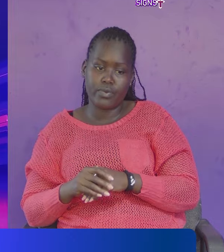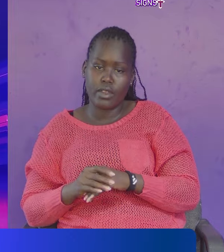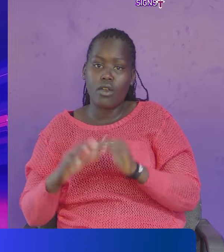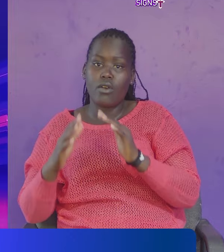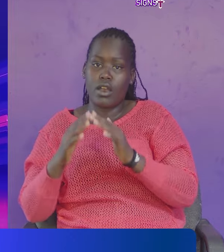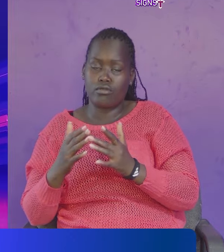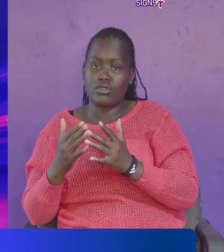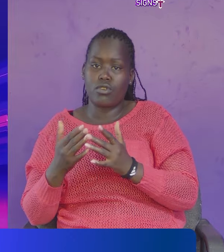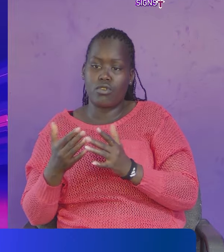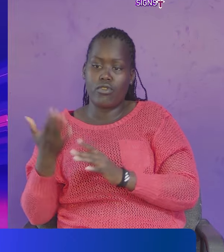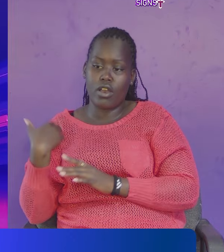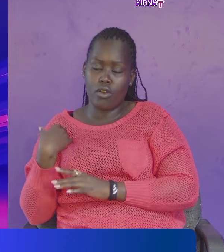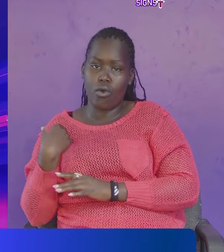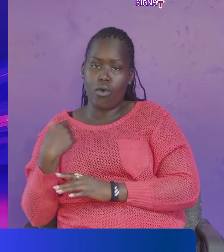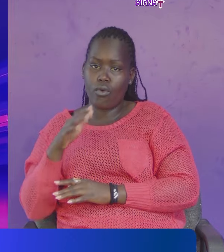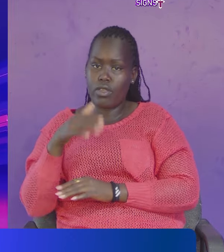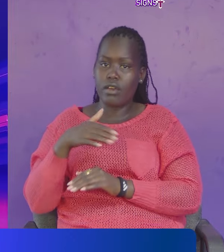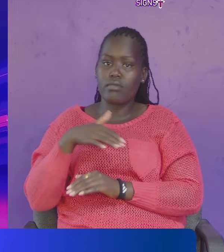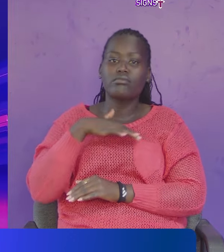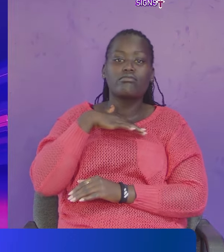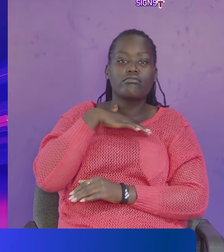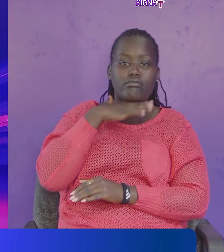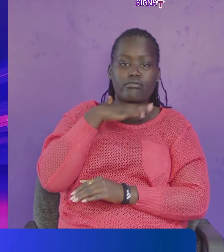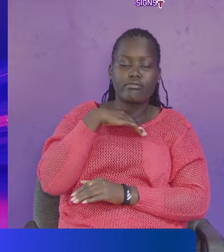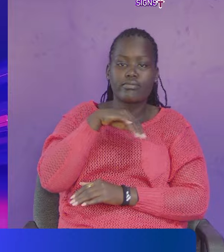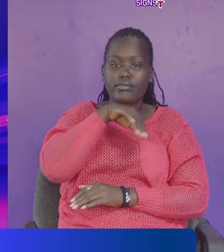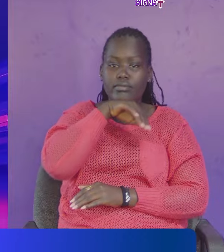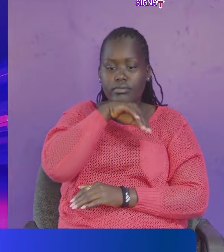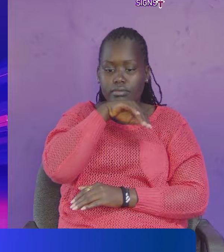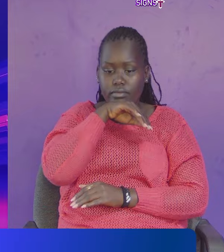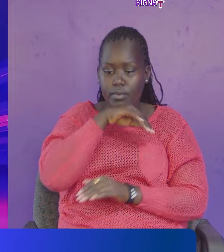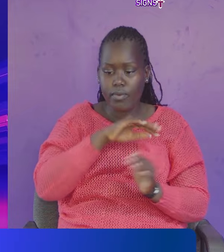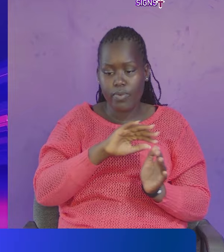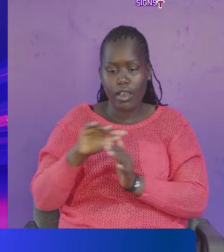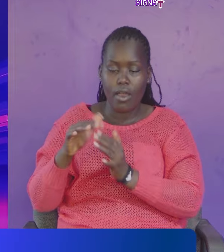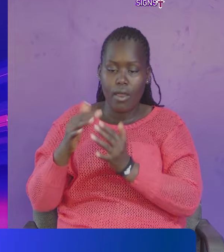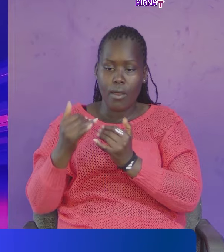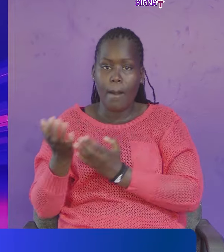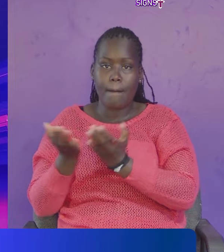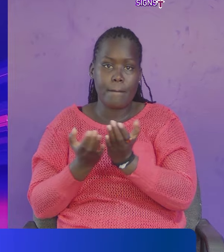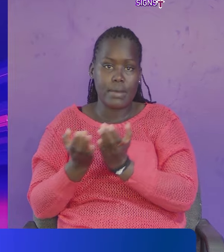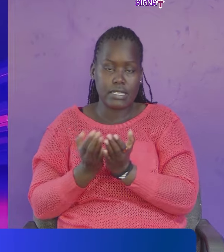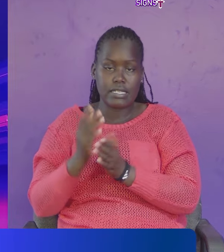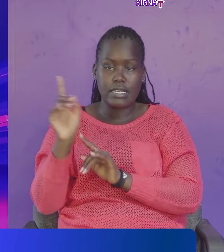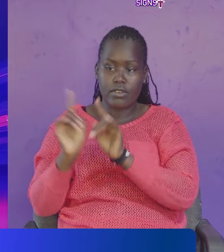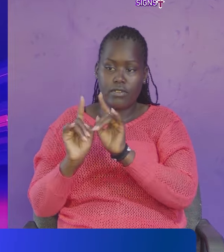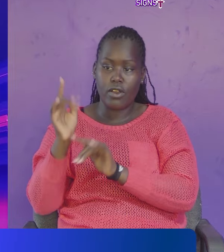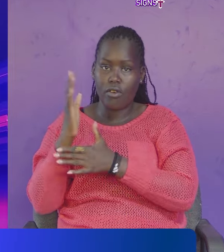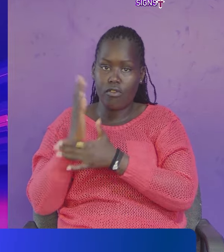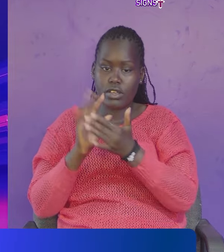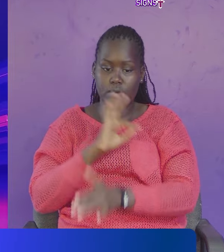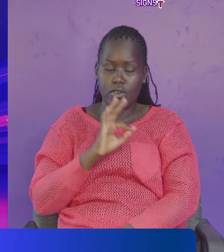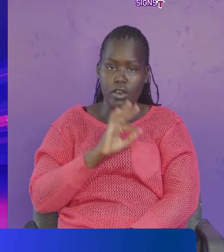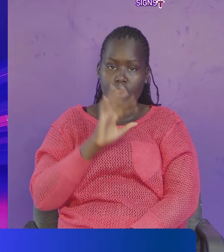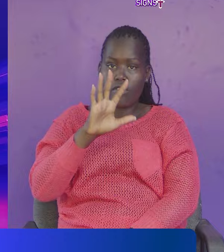former or late Prime Minister Raila Odinga. Now, business. Safaricom first half profit up by 52%